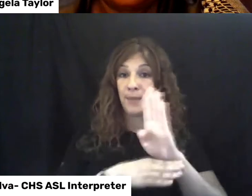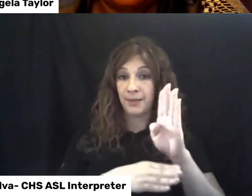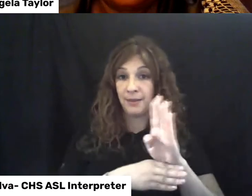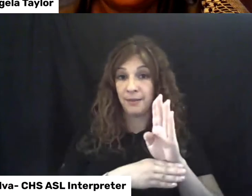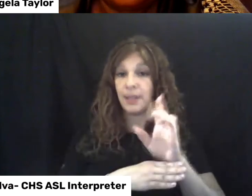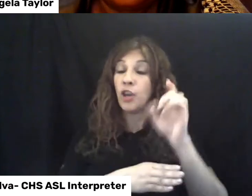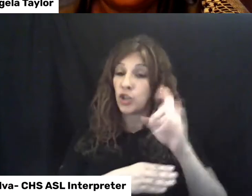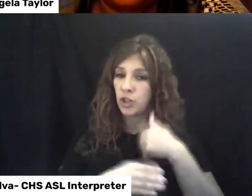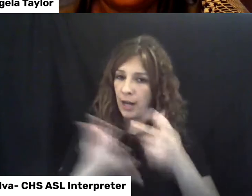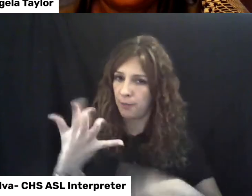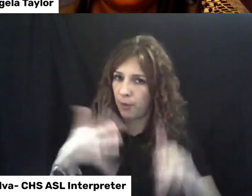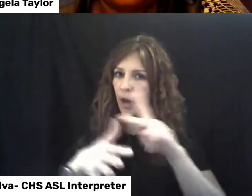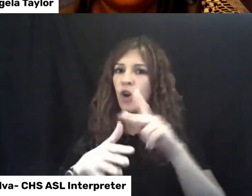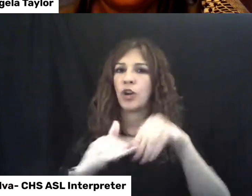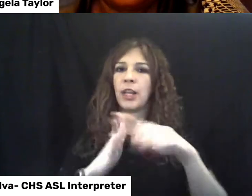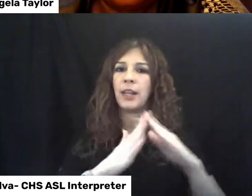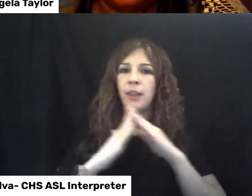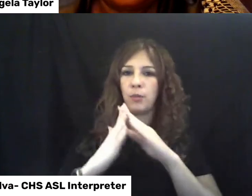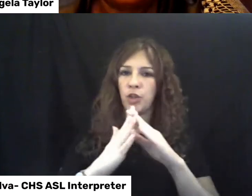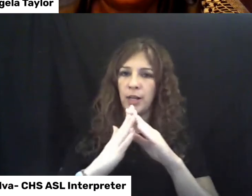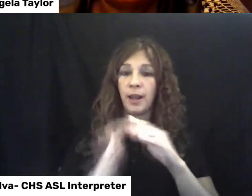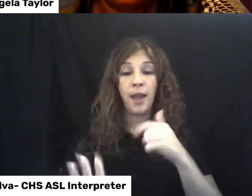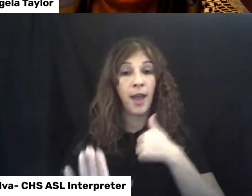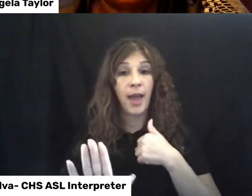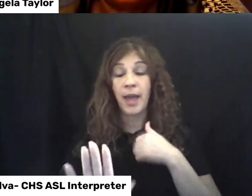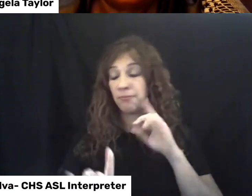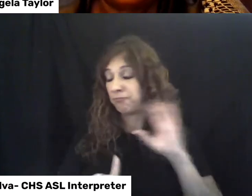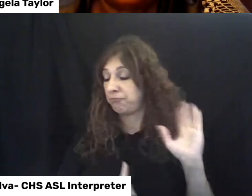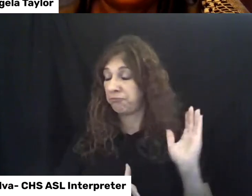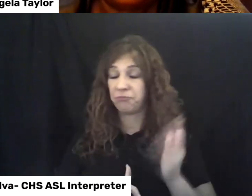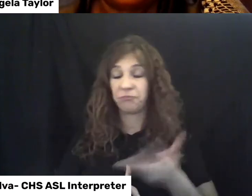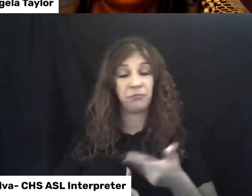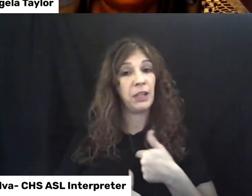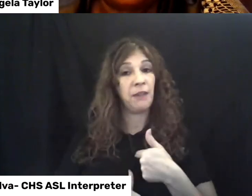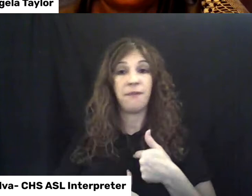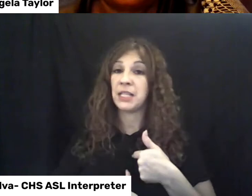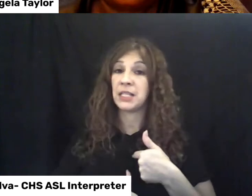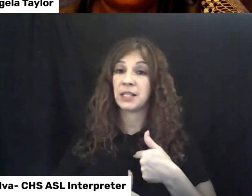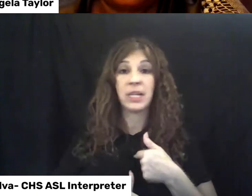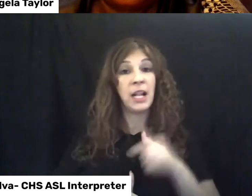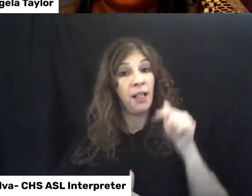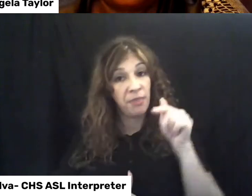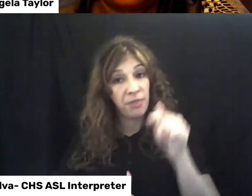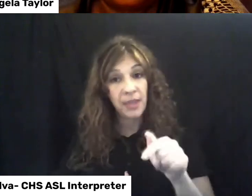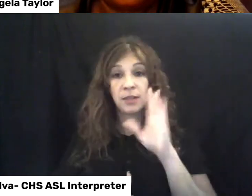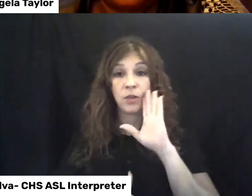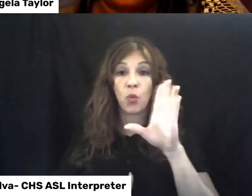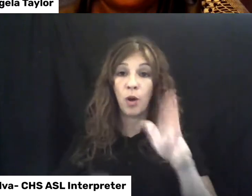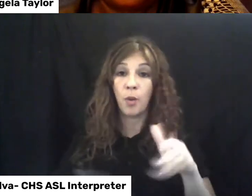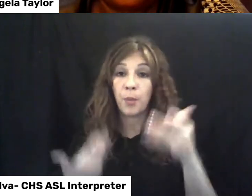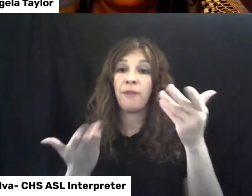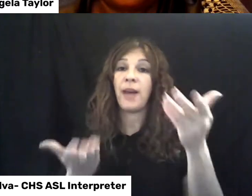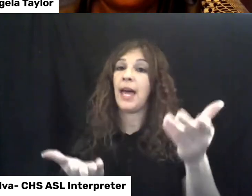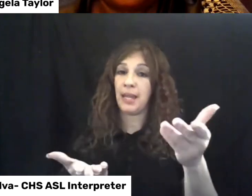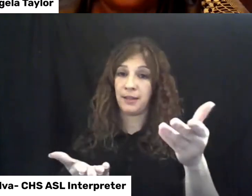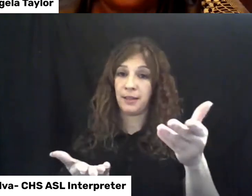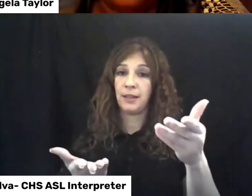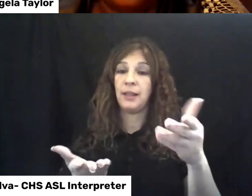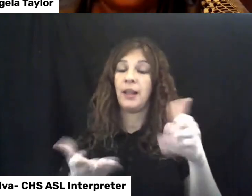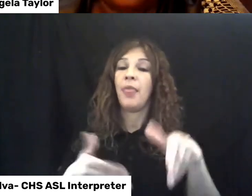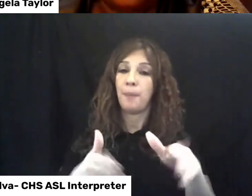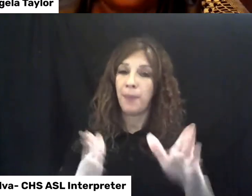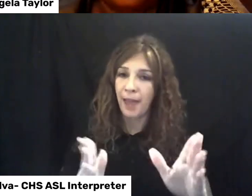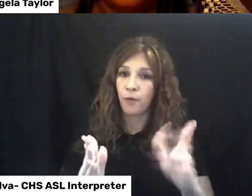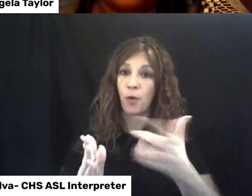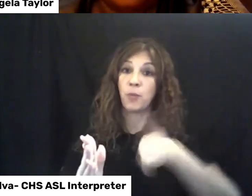community. I'm convinced that this is going to provide the platform that we need for a